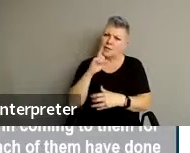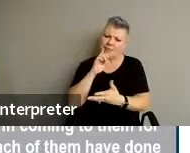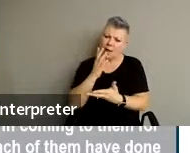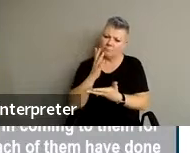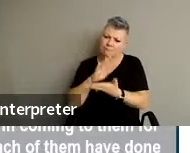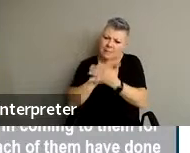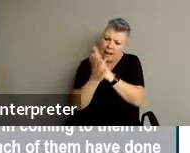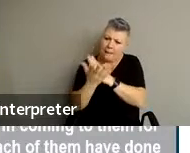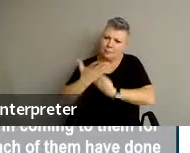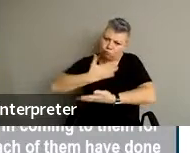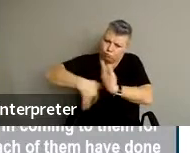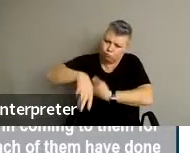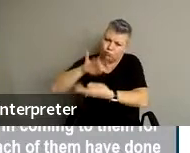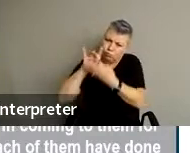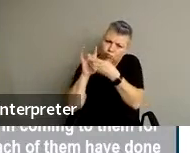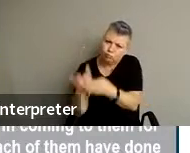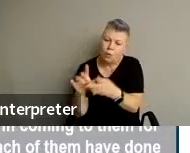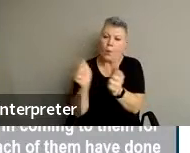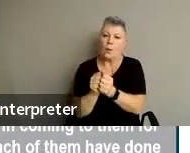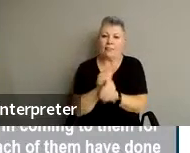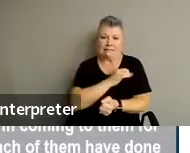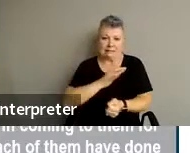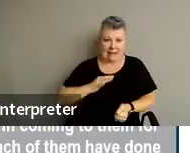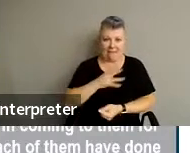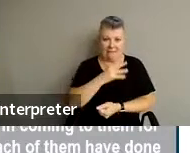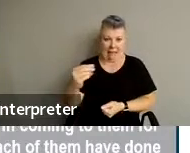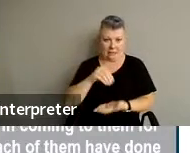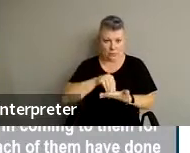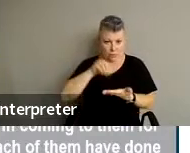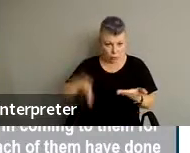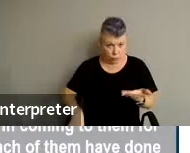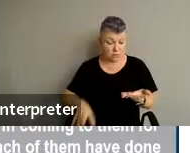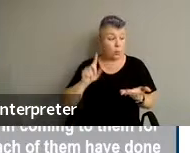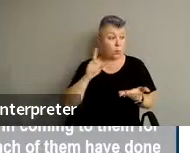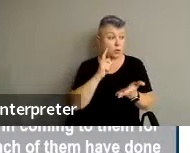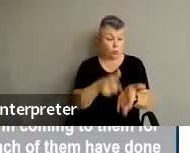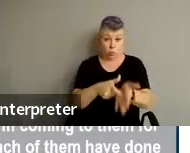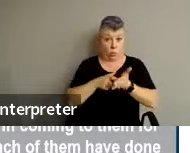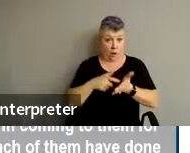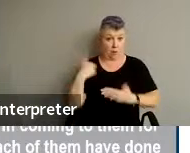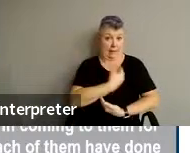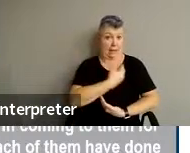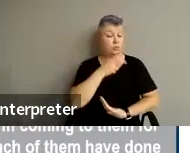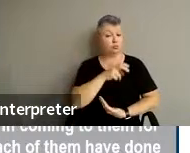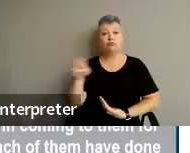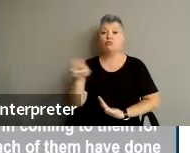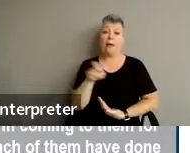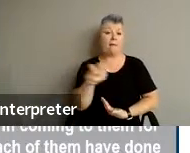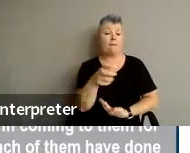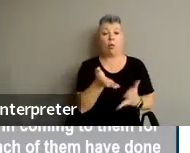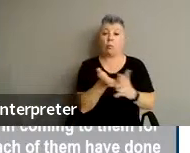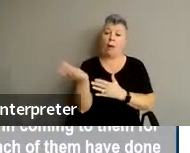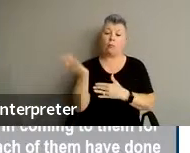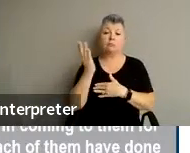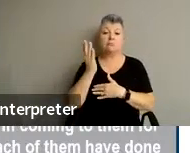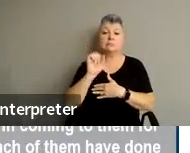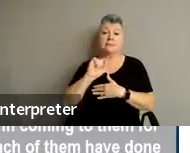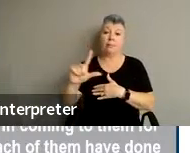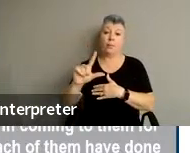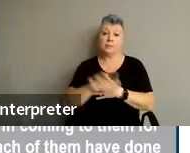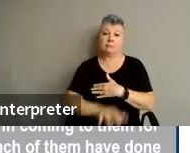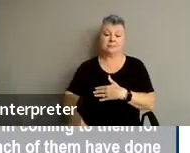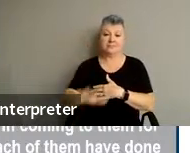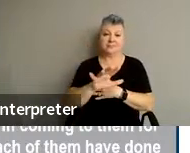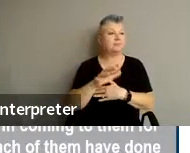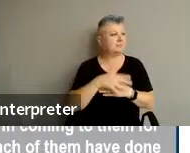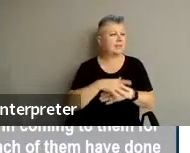their students. So that's required us to travel across the county, which has been really wonderful to help engage people that don't have